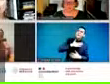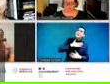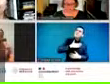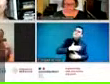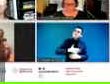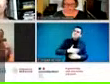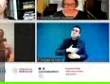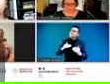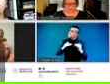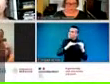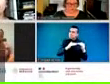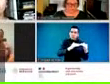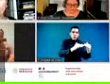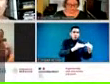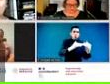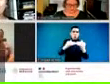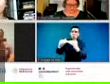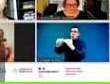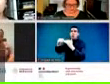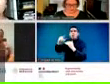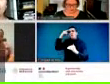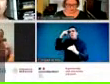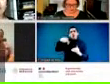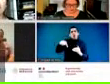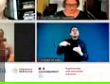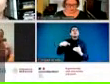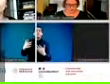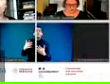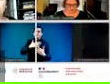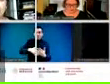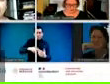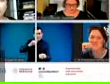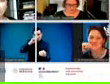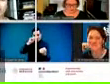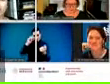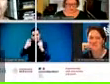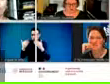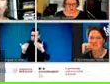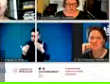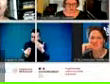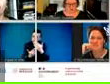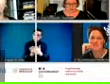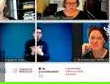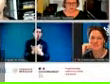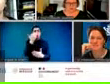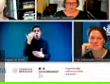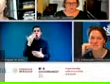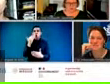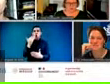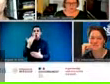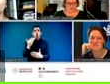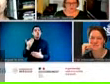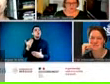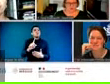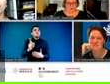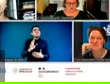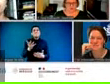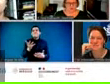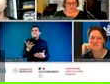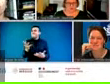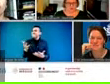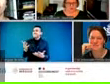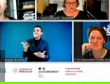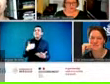of patriarchal morality, fear, and discourses of danger. You know, all the time we kind of look